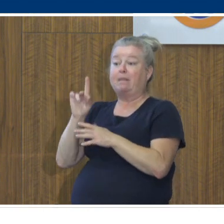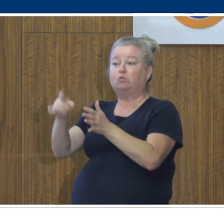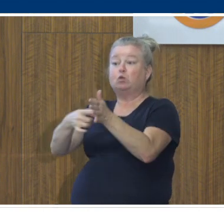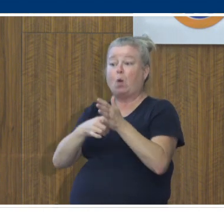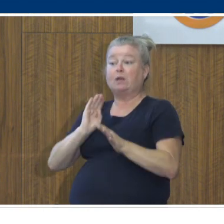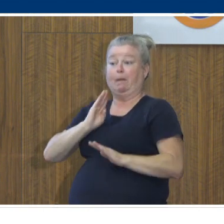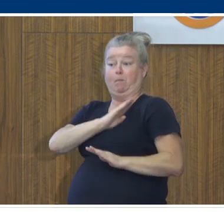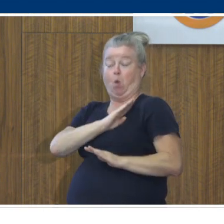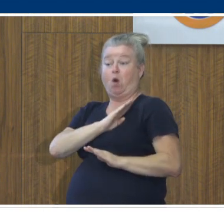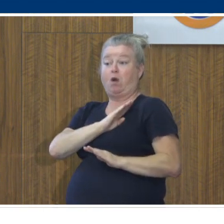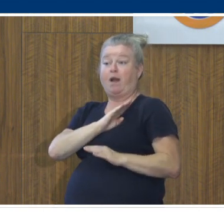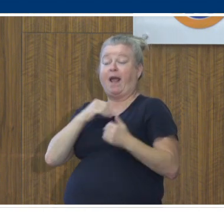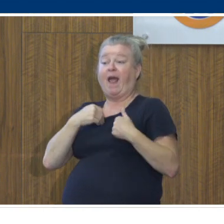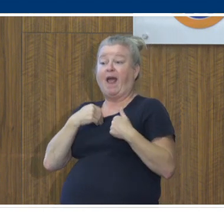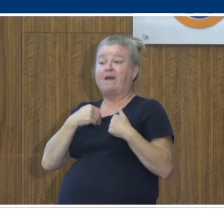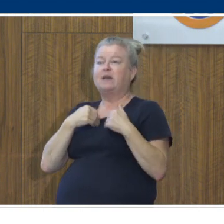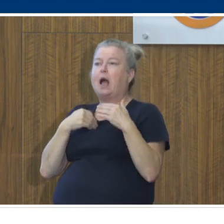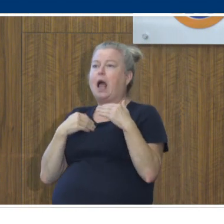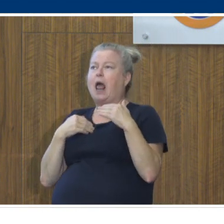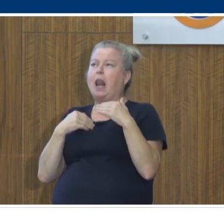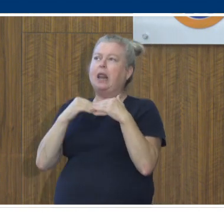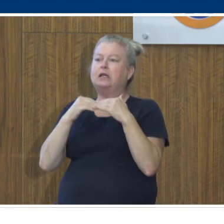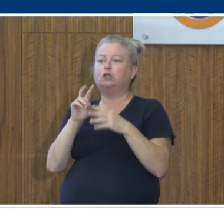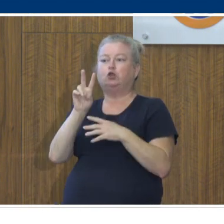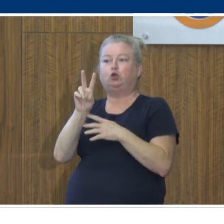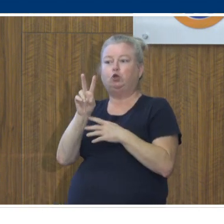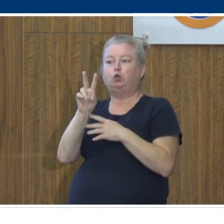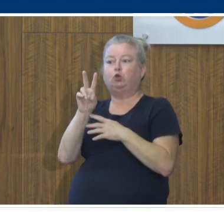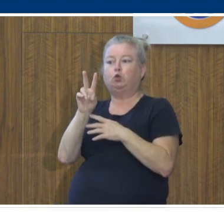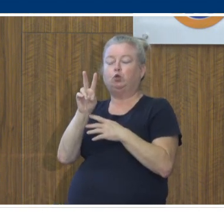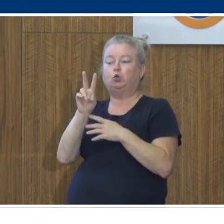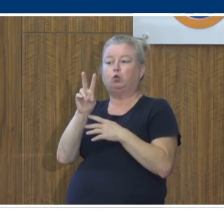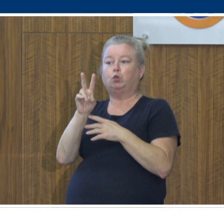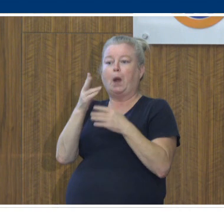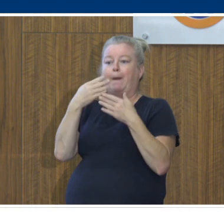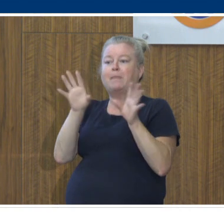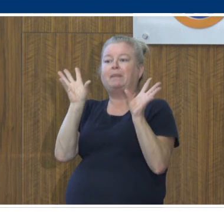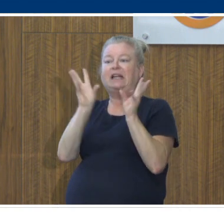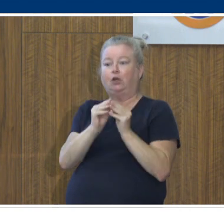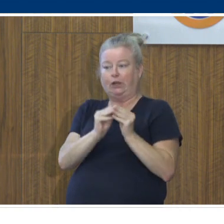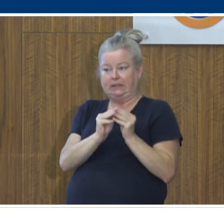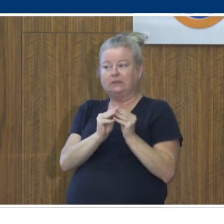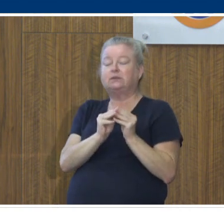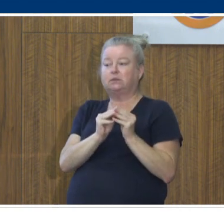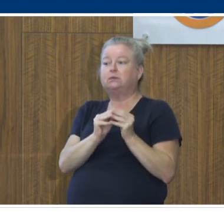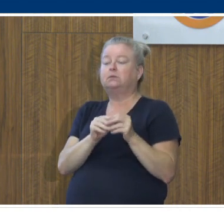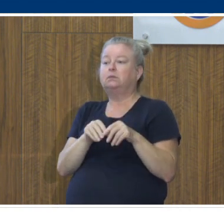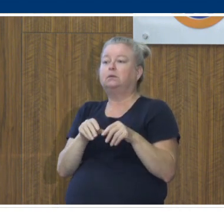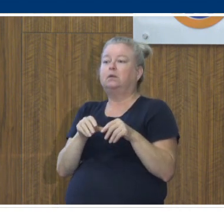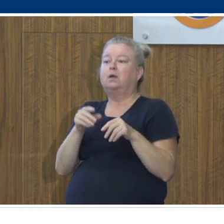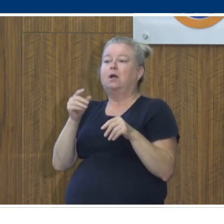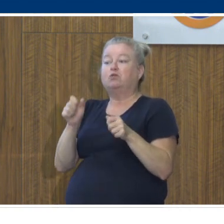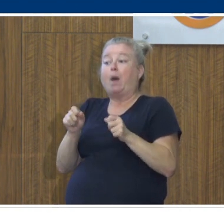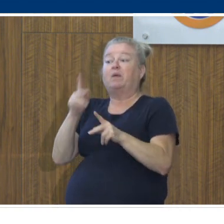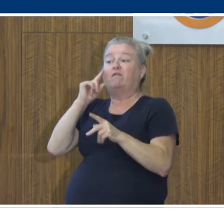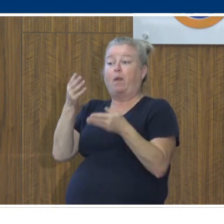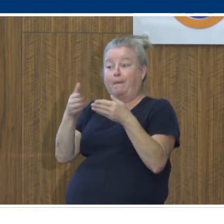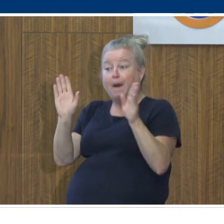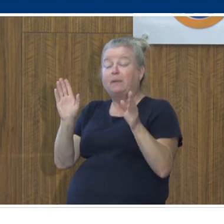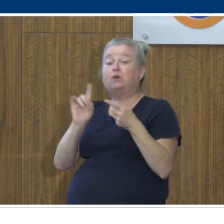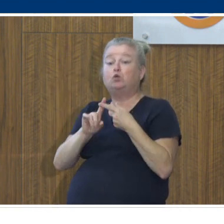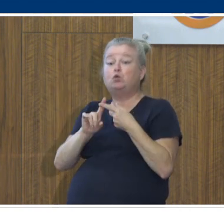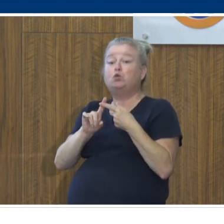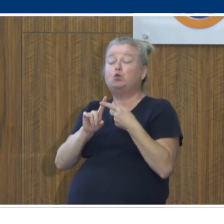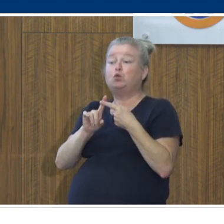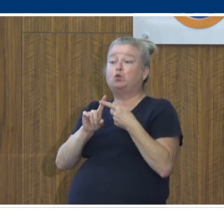board have at least 2 public hearings on proposed maps, and that's the opportunity for the public, after having drafted